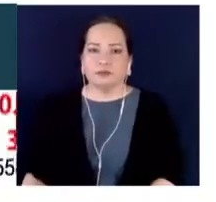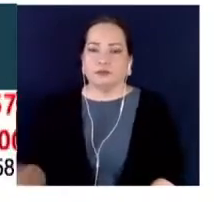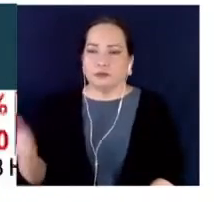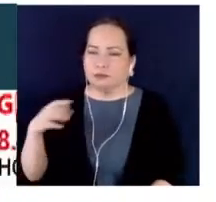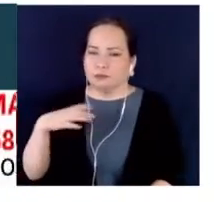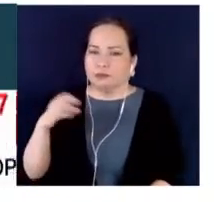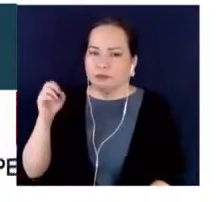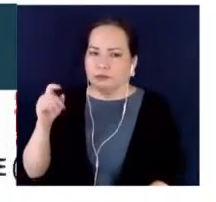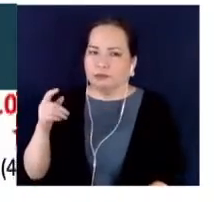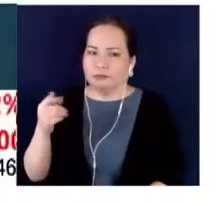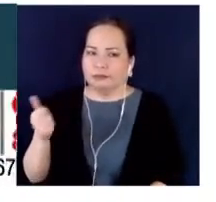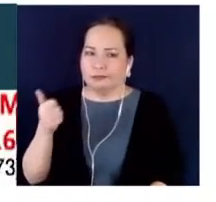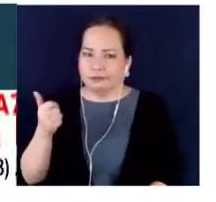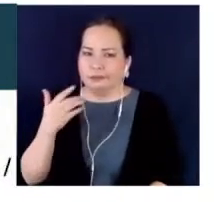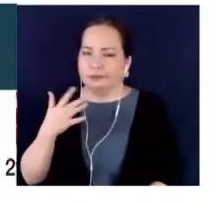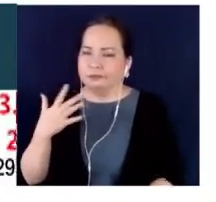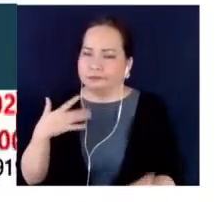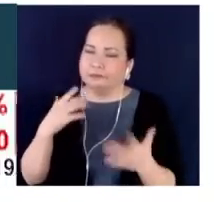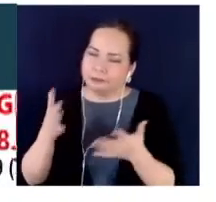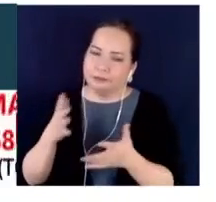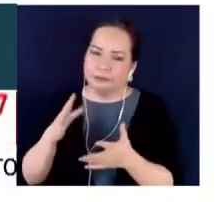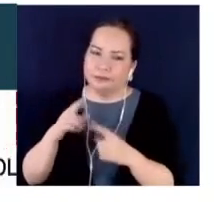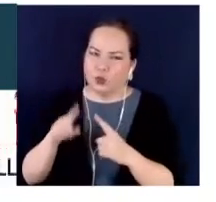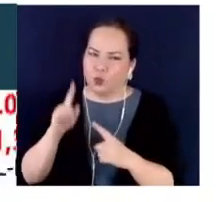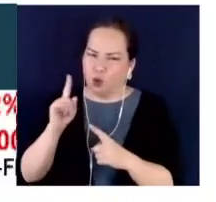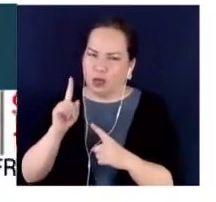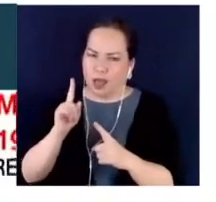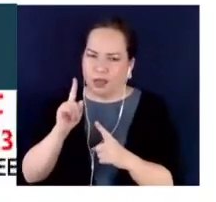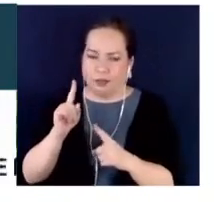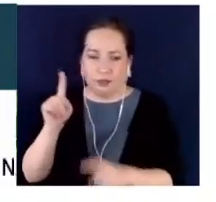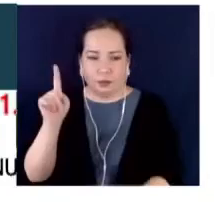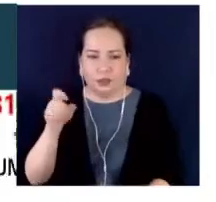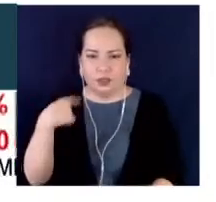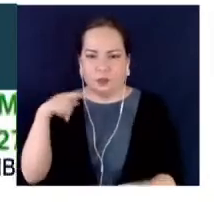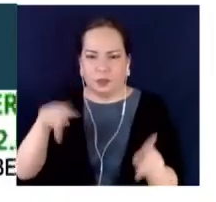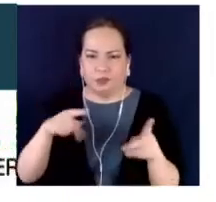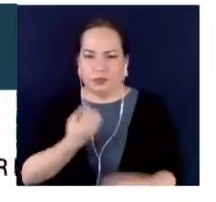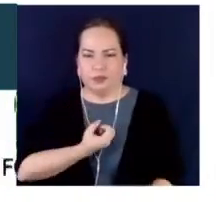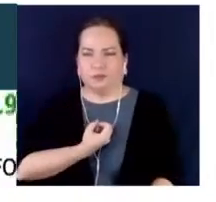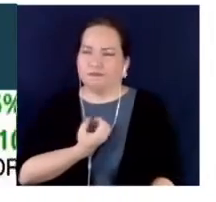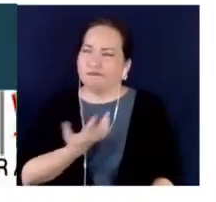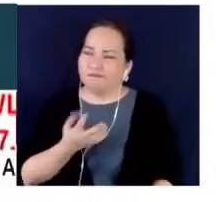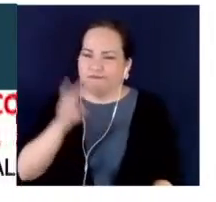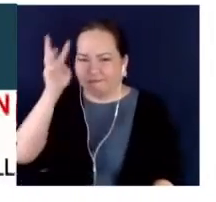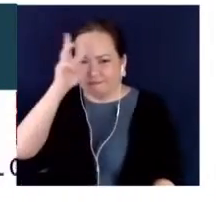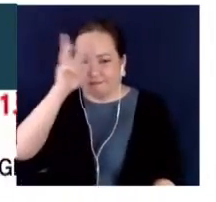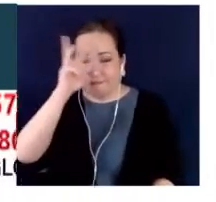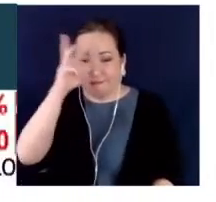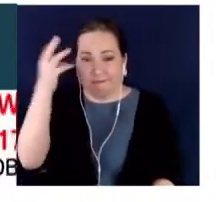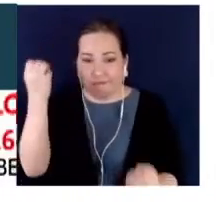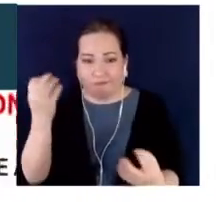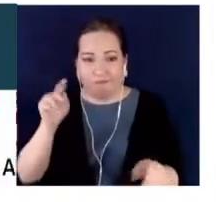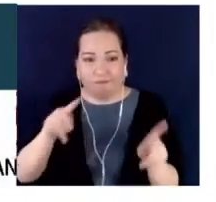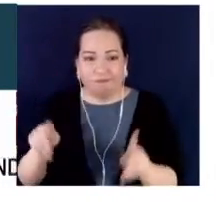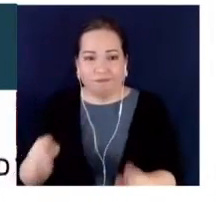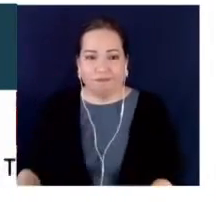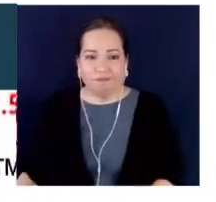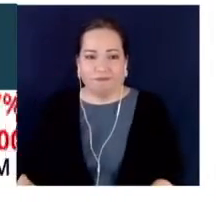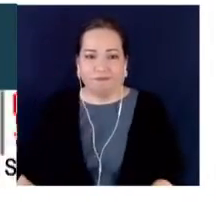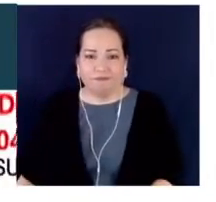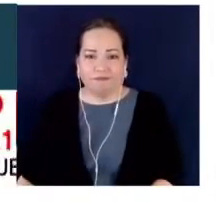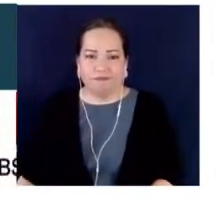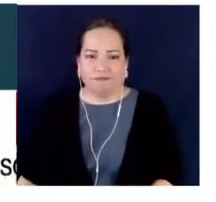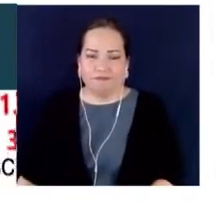there's one question that's been nagging a lot of people, and that's why have this sort of